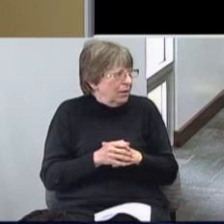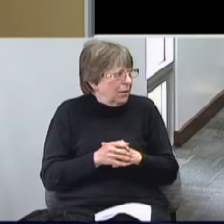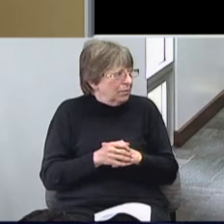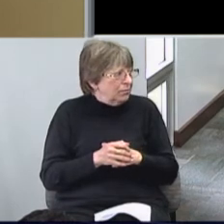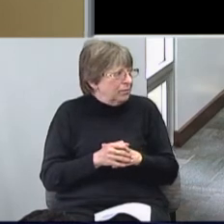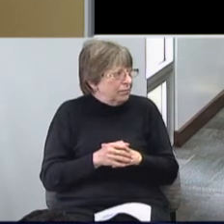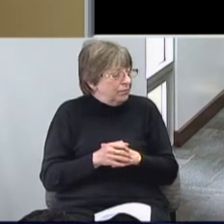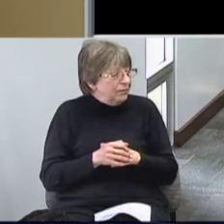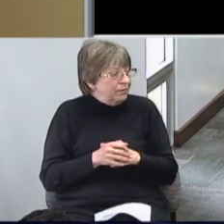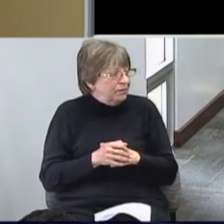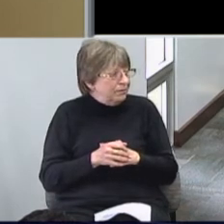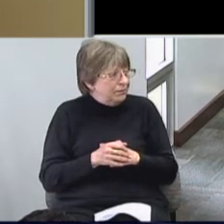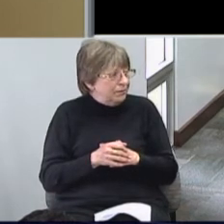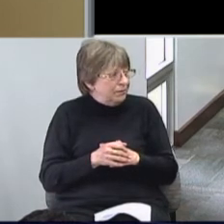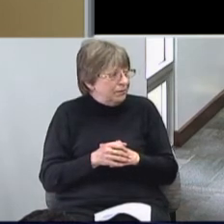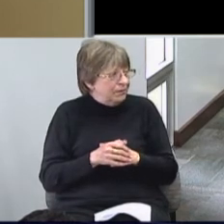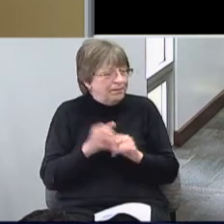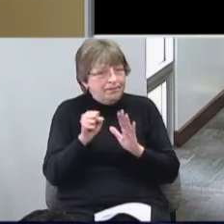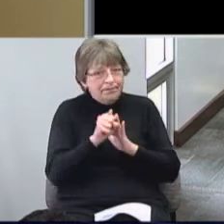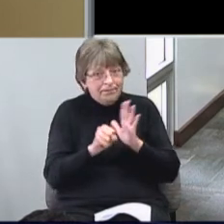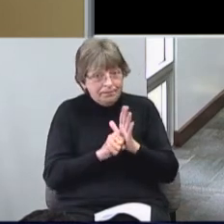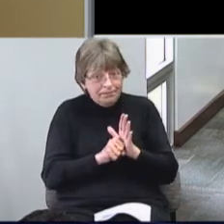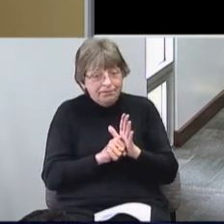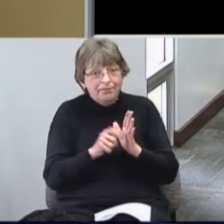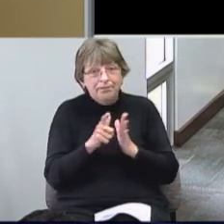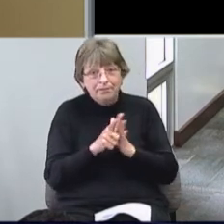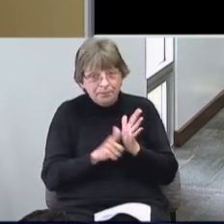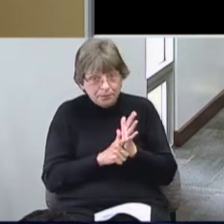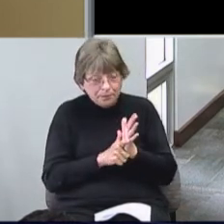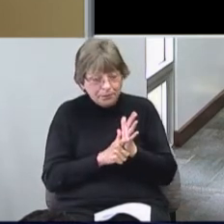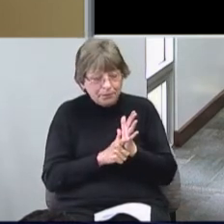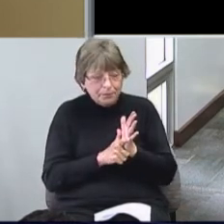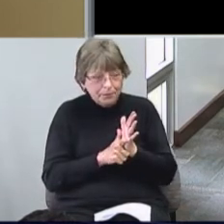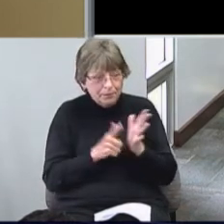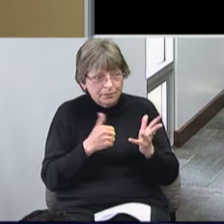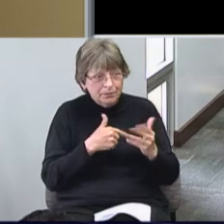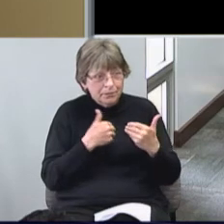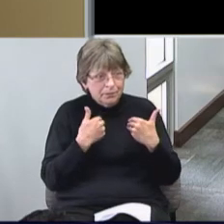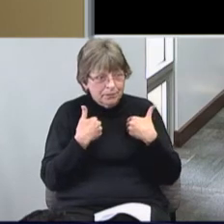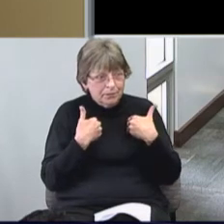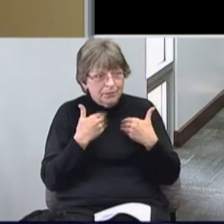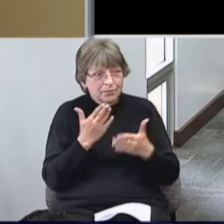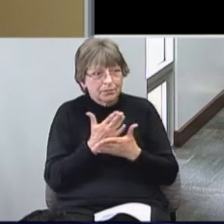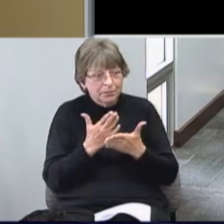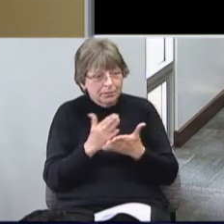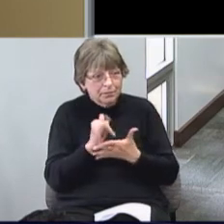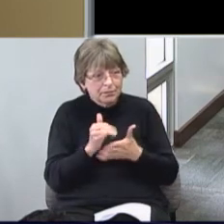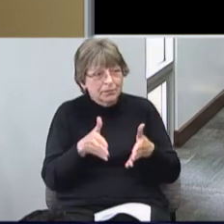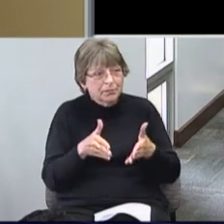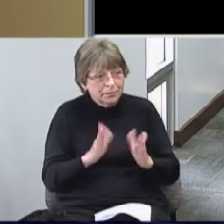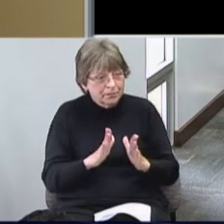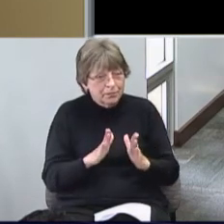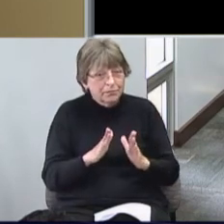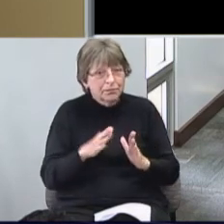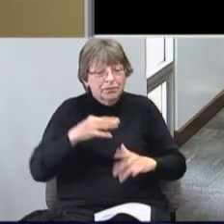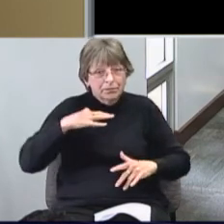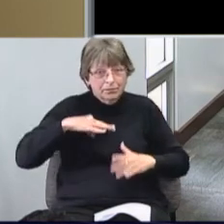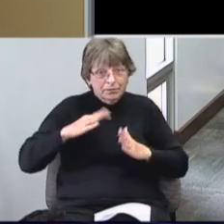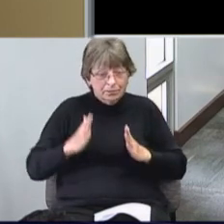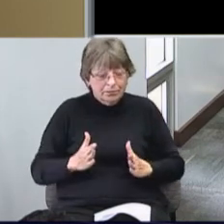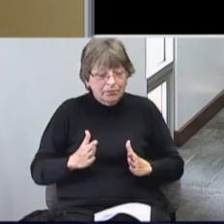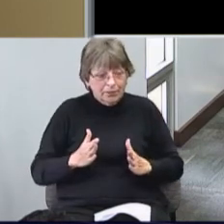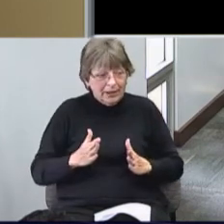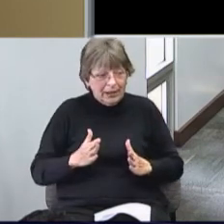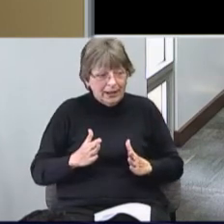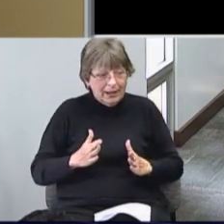So in state statute, there is a provision that allows applicants